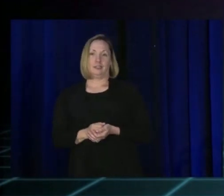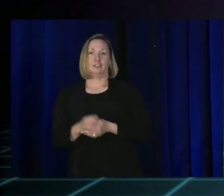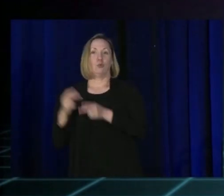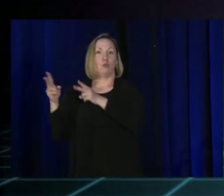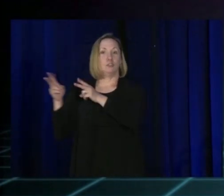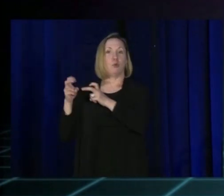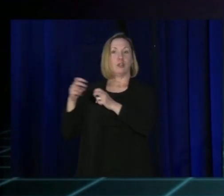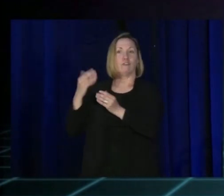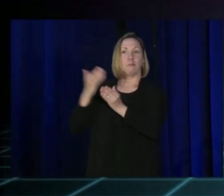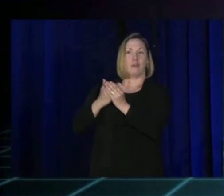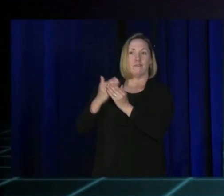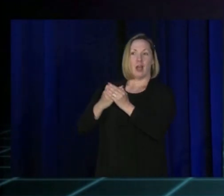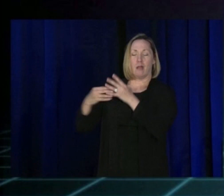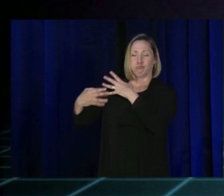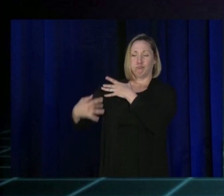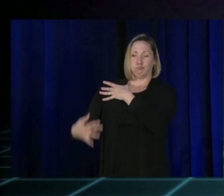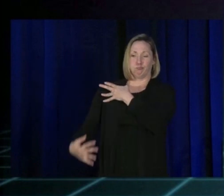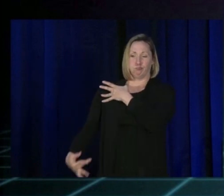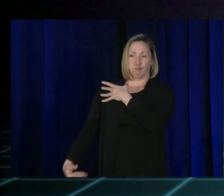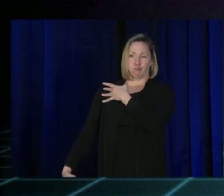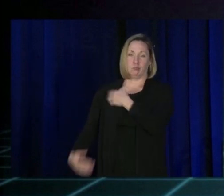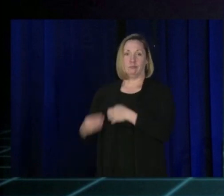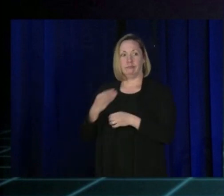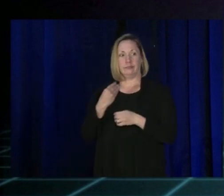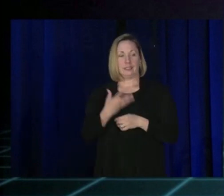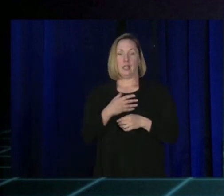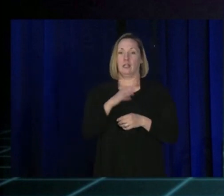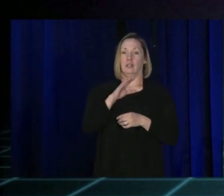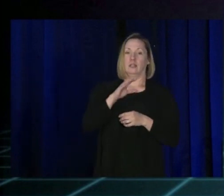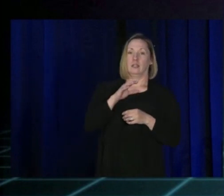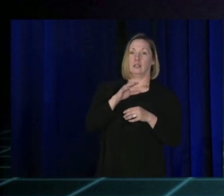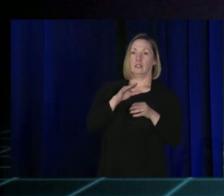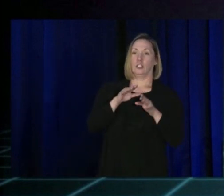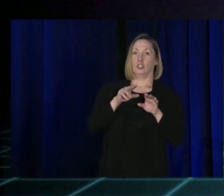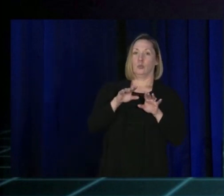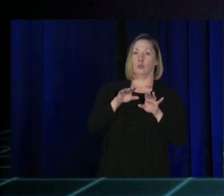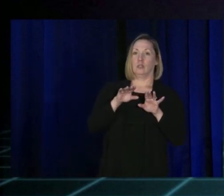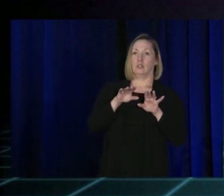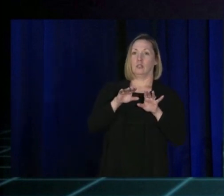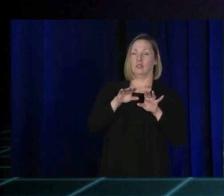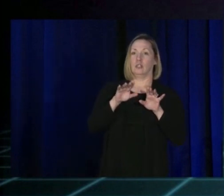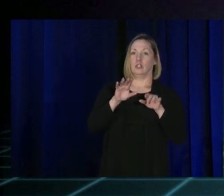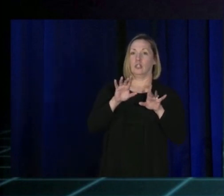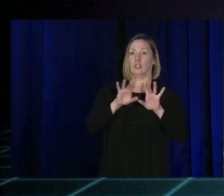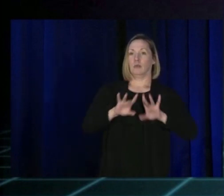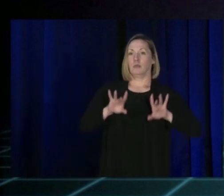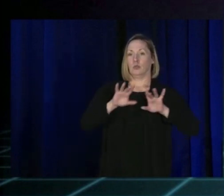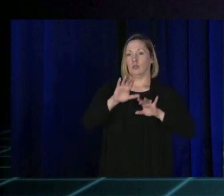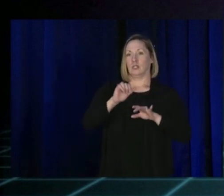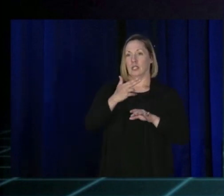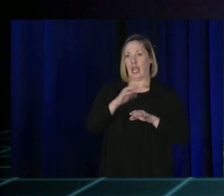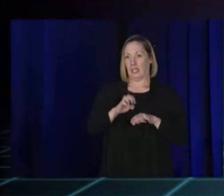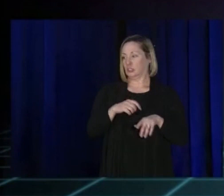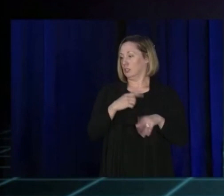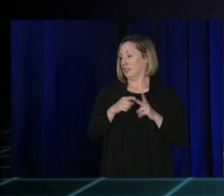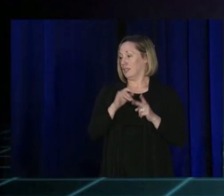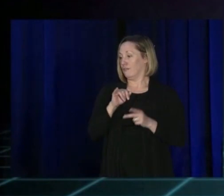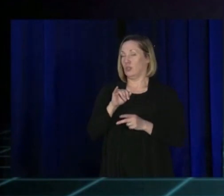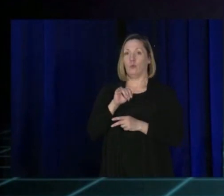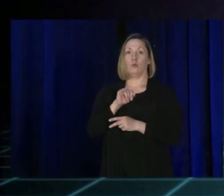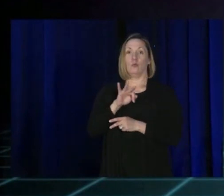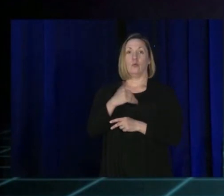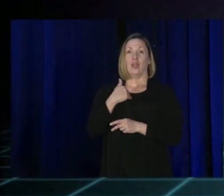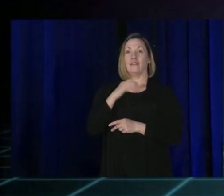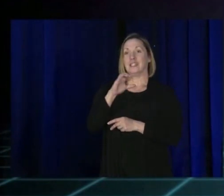system cache. It's telling your computer to cache it. And then if you have a CDN in front of your